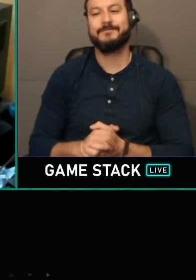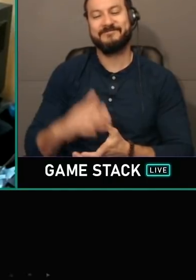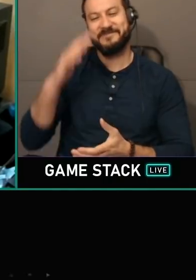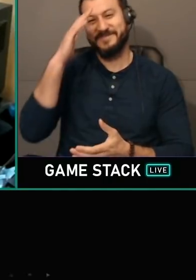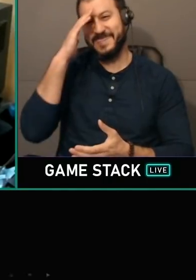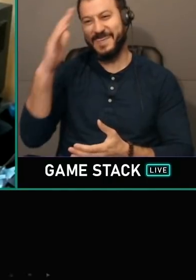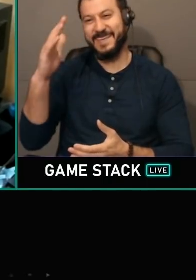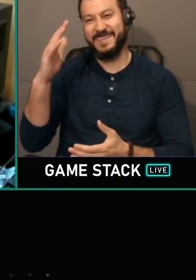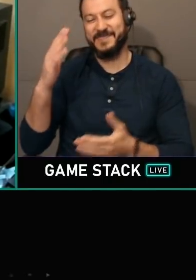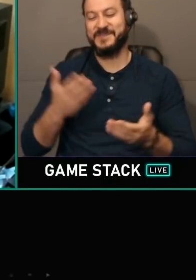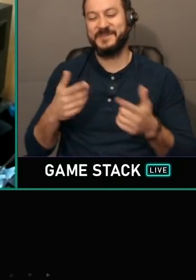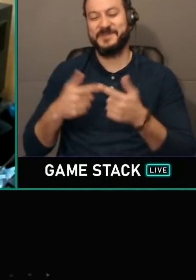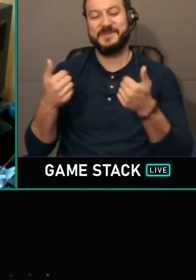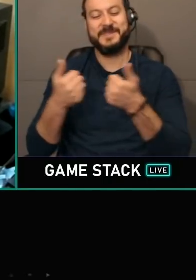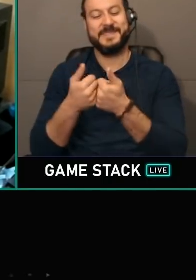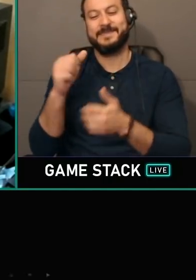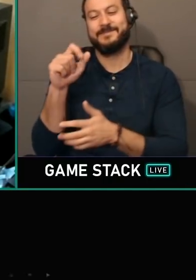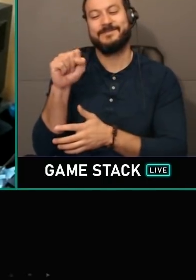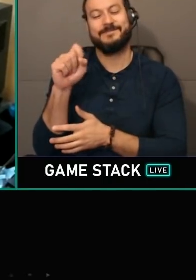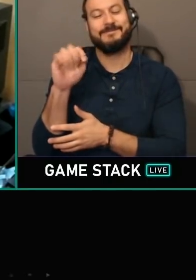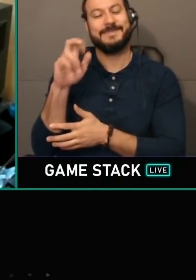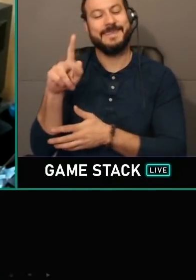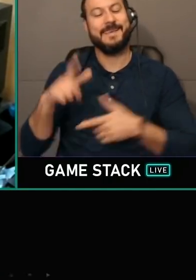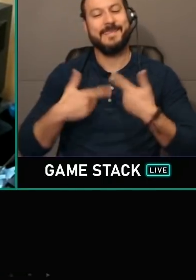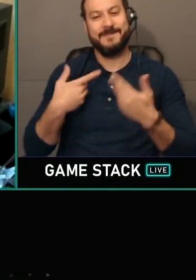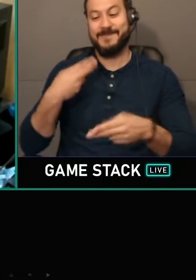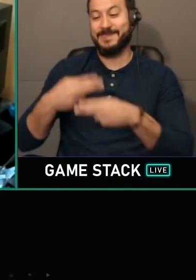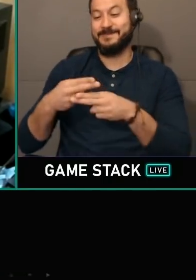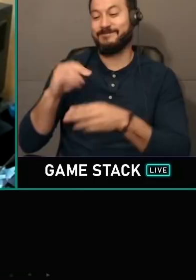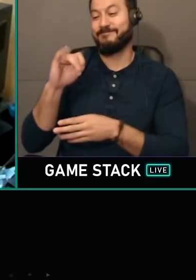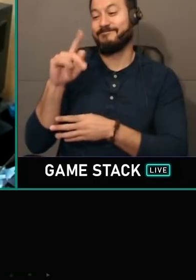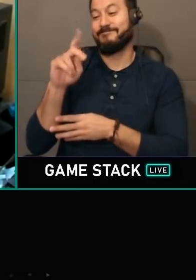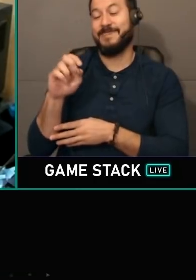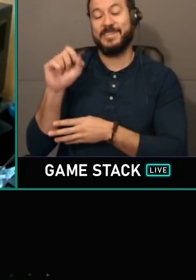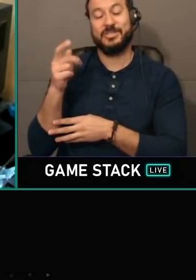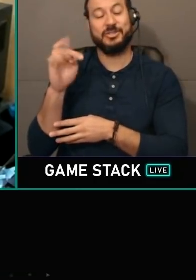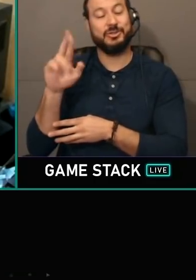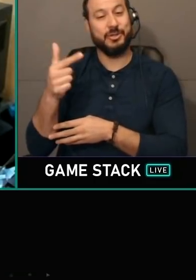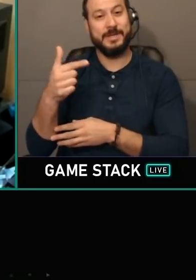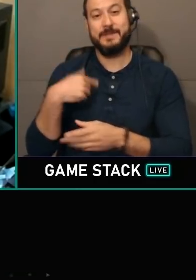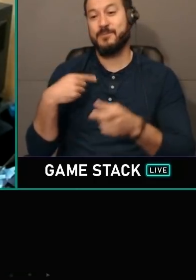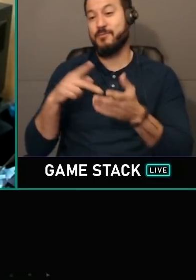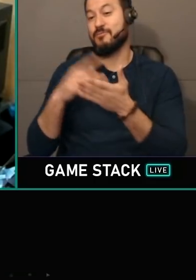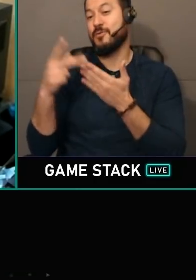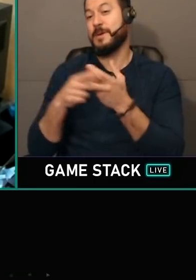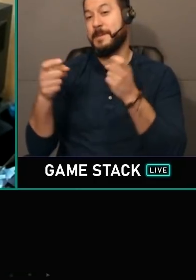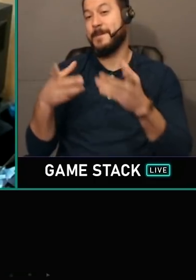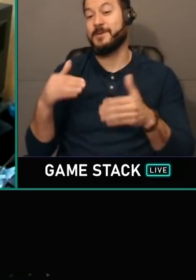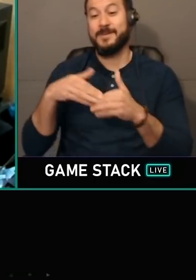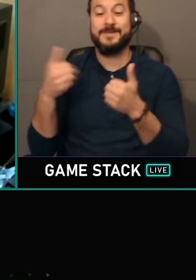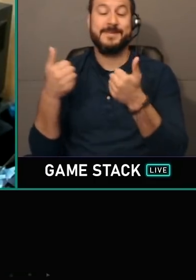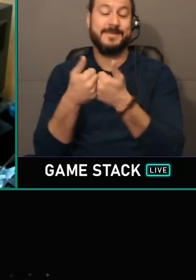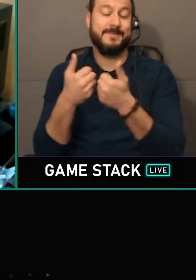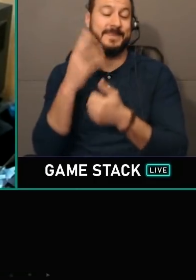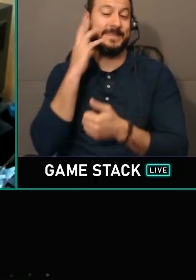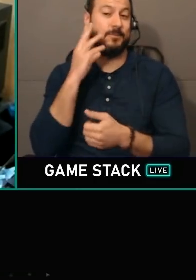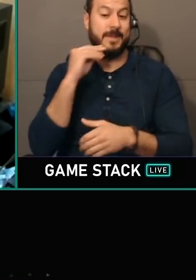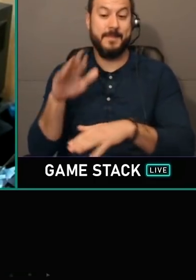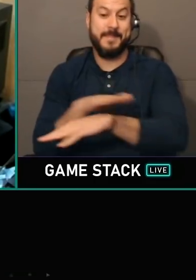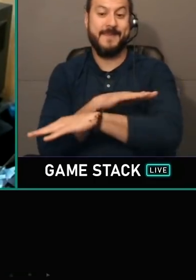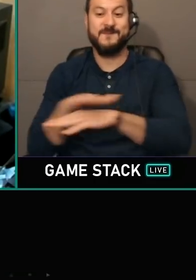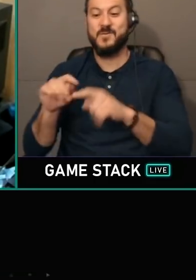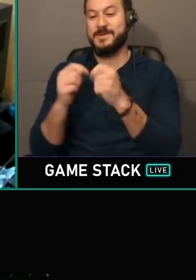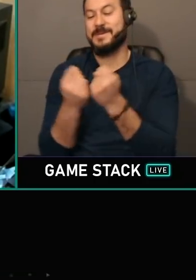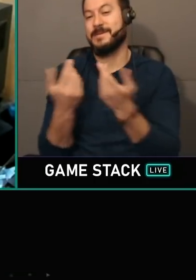Welcome to GameStack Live. My name is Mike Sterling, and I'm a program manager on the Gaming Experiences and Platform team here at